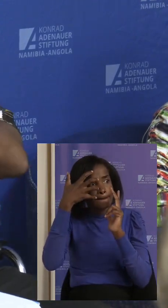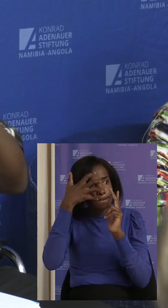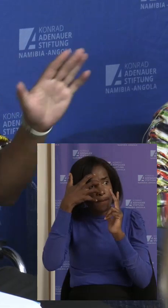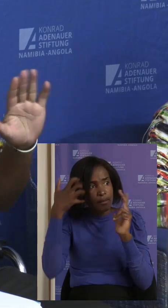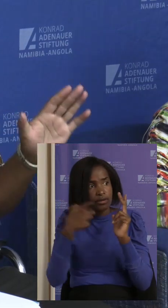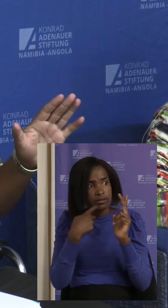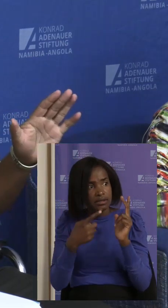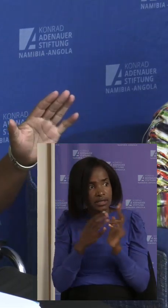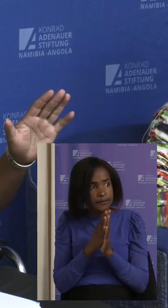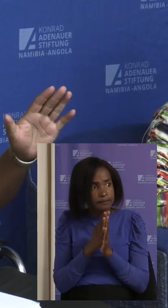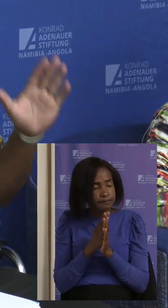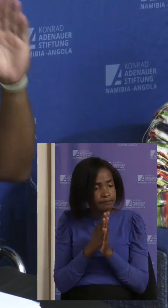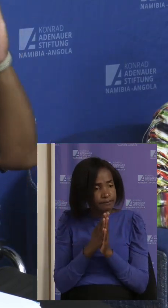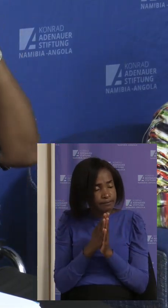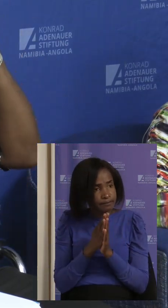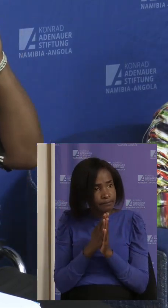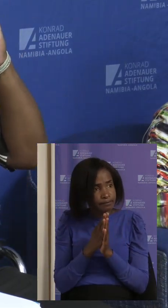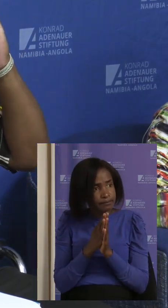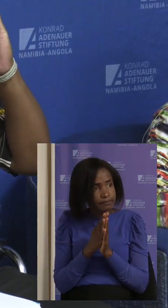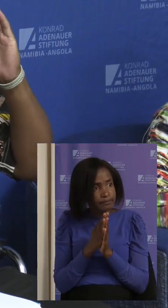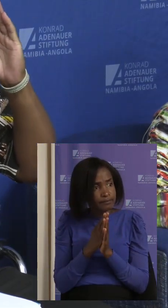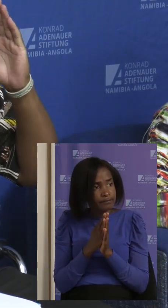all our positions.